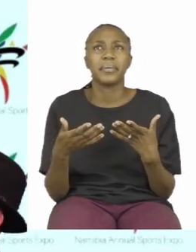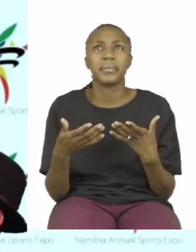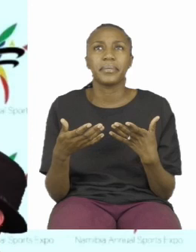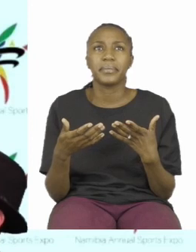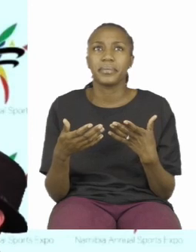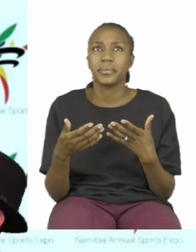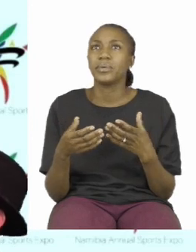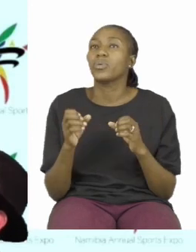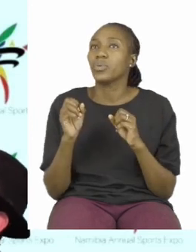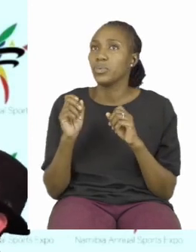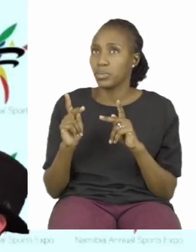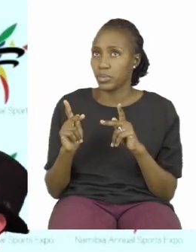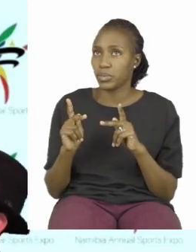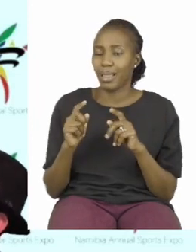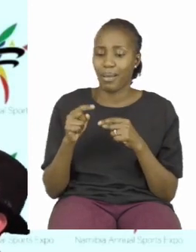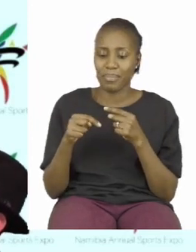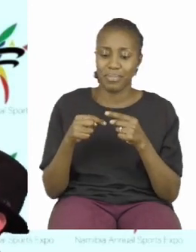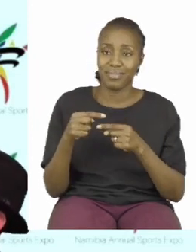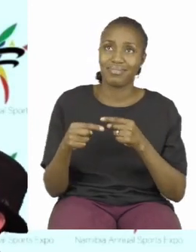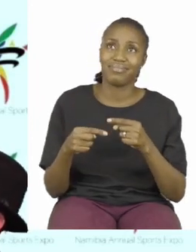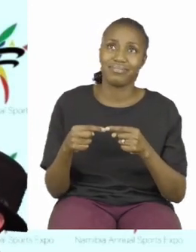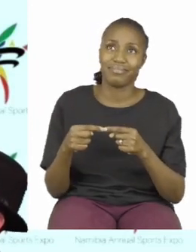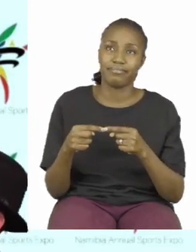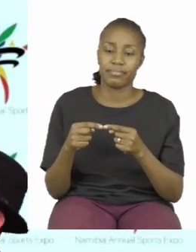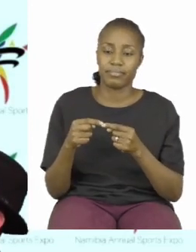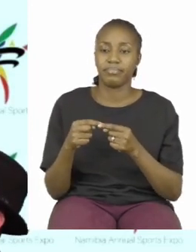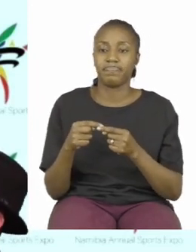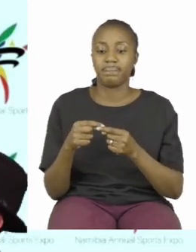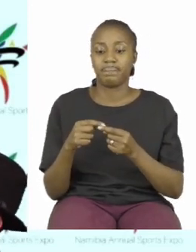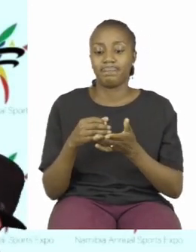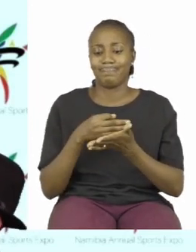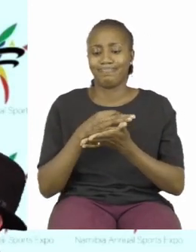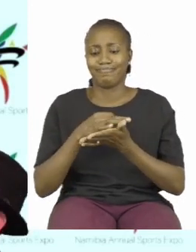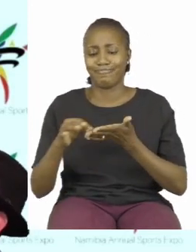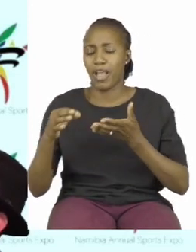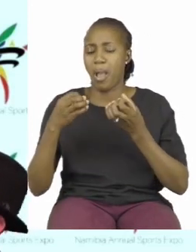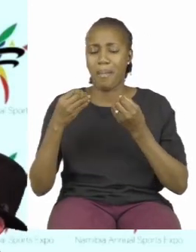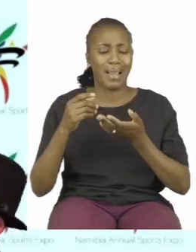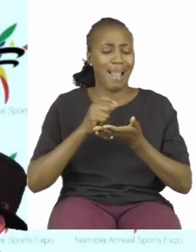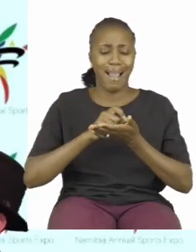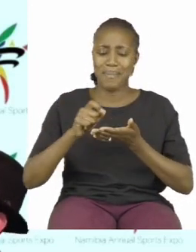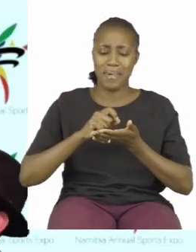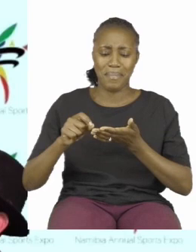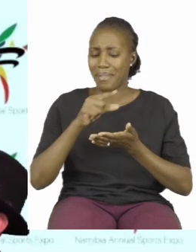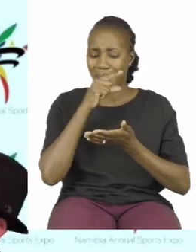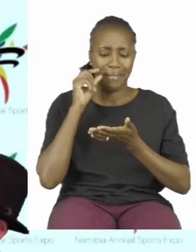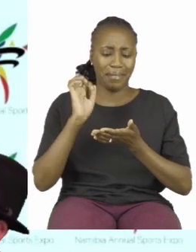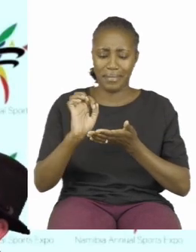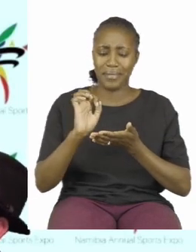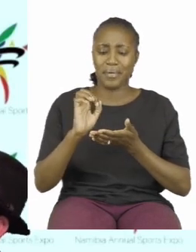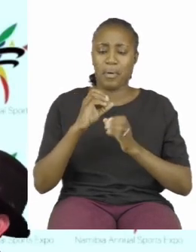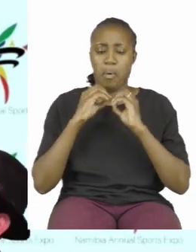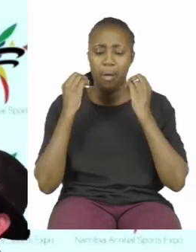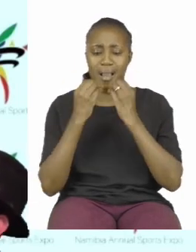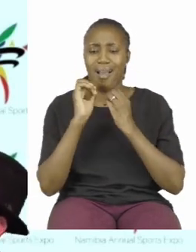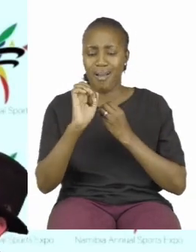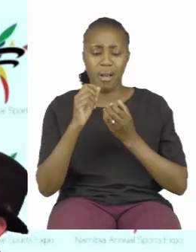there's a whole process. Yes. You need to fill in, I know, a whole lot of paperwork. Who are you? What's your